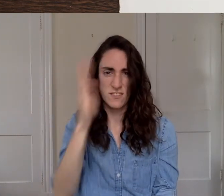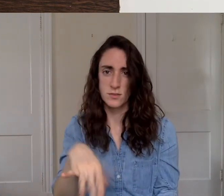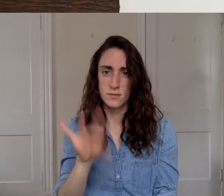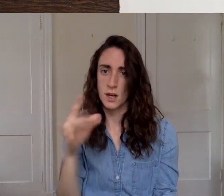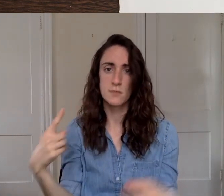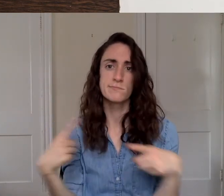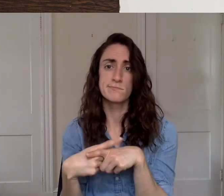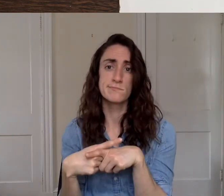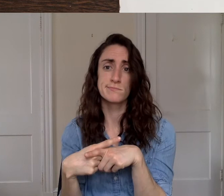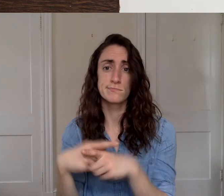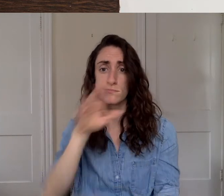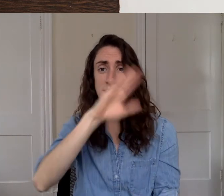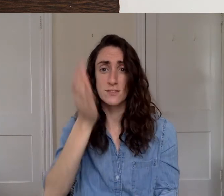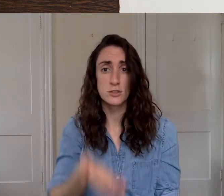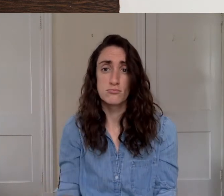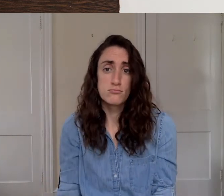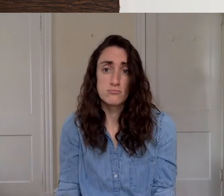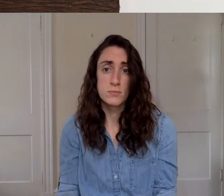There's no solution.